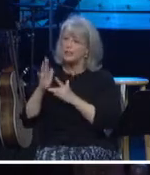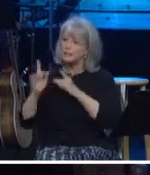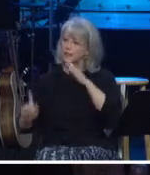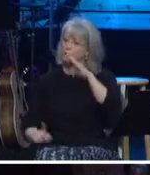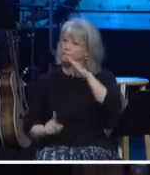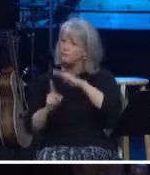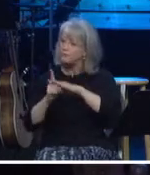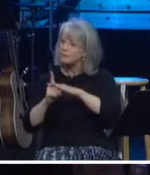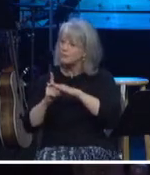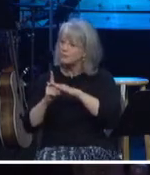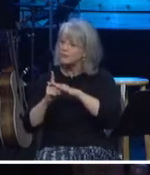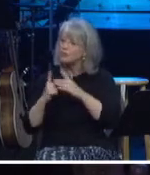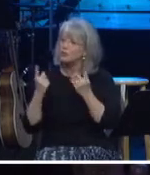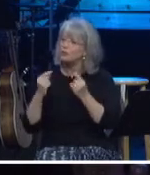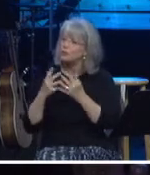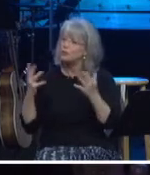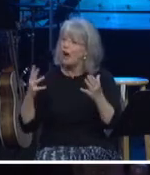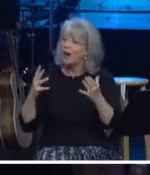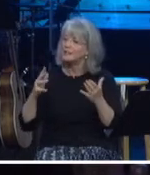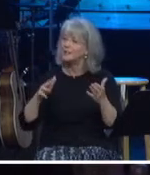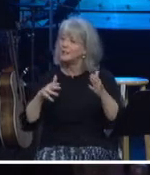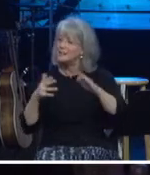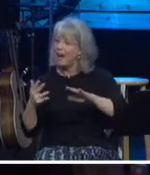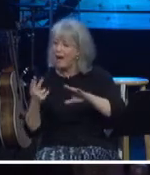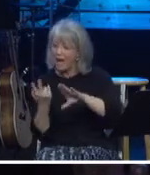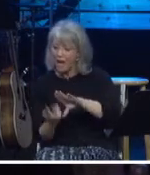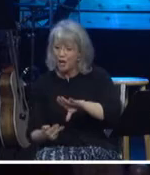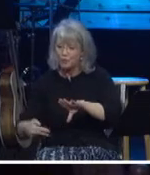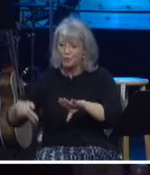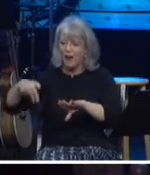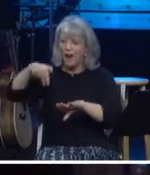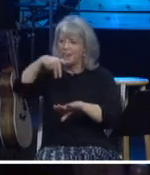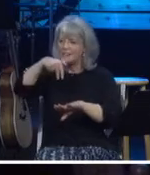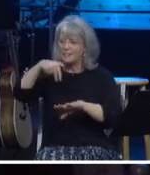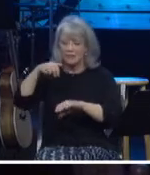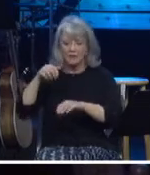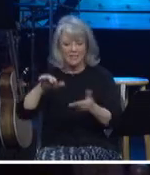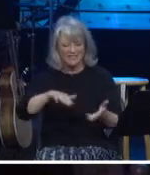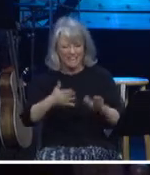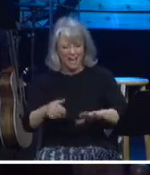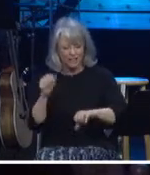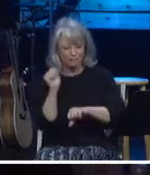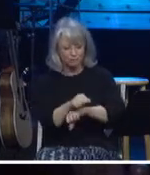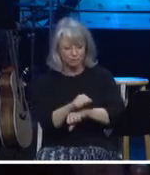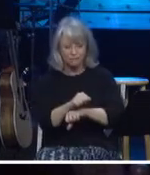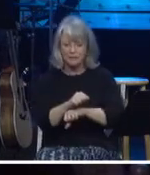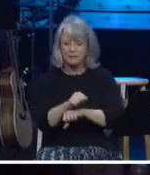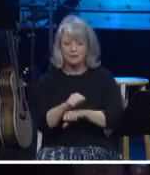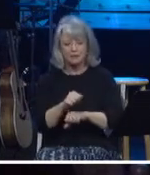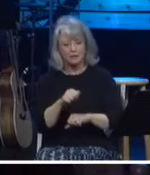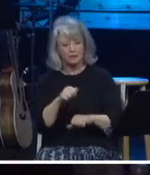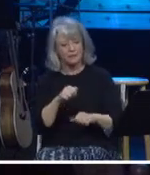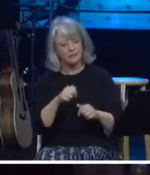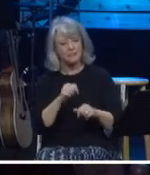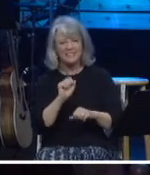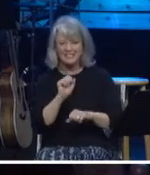rise again from the dead. He overcomes death. It was an enemy we could not